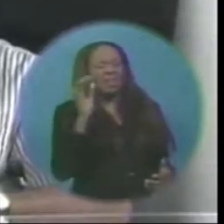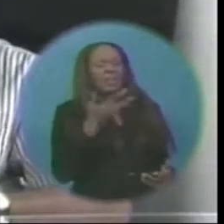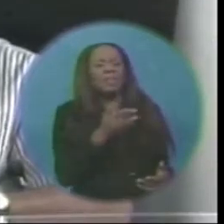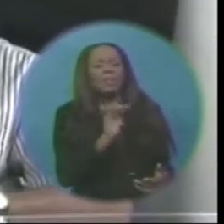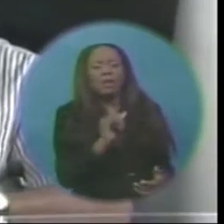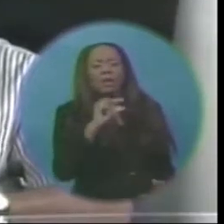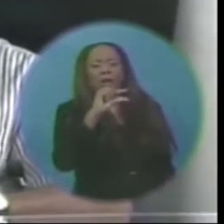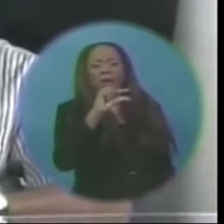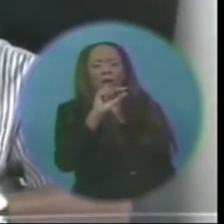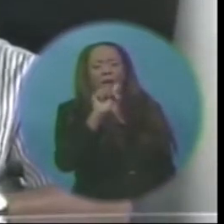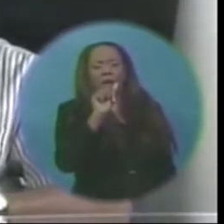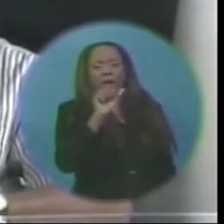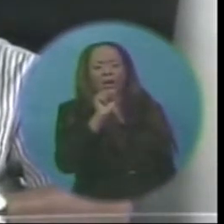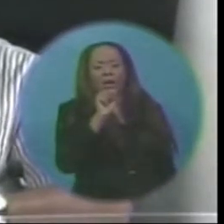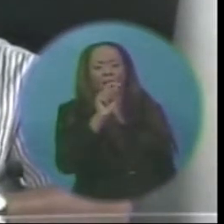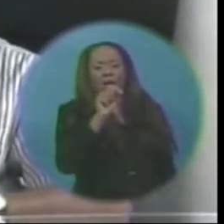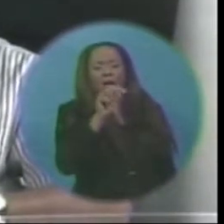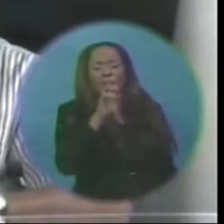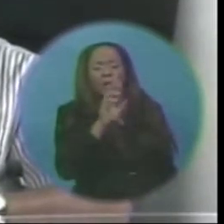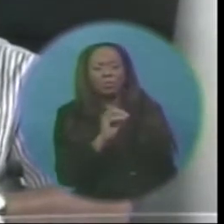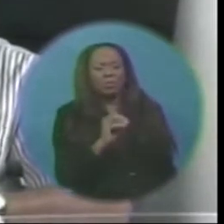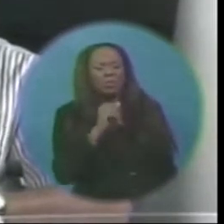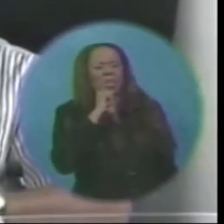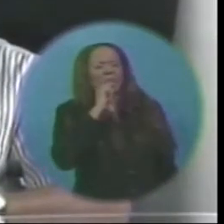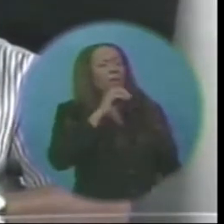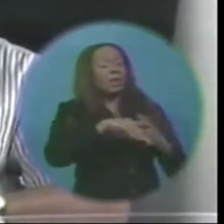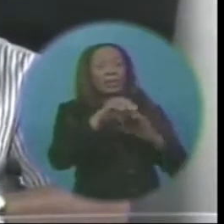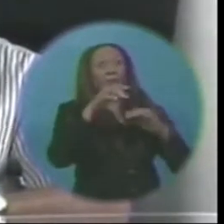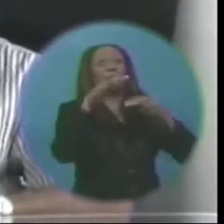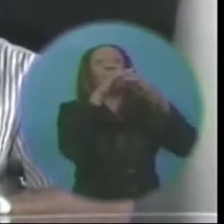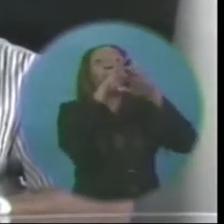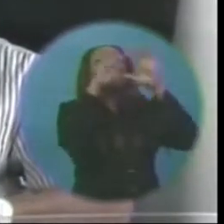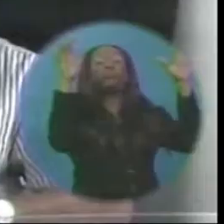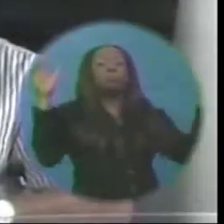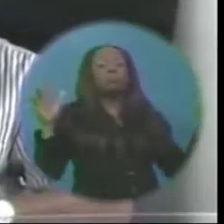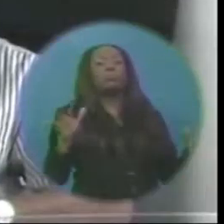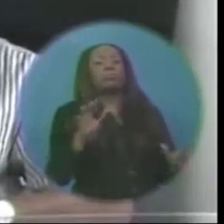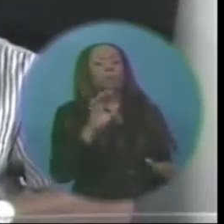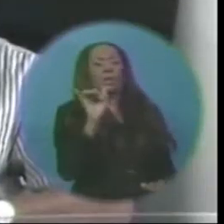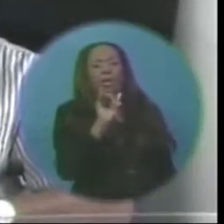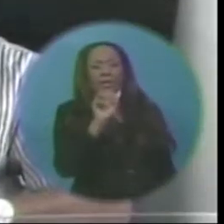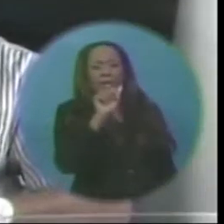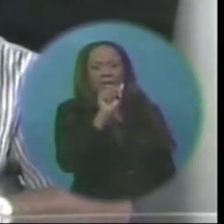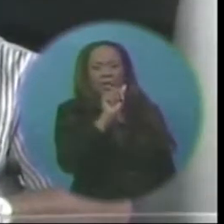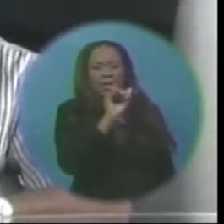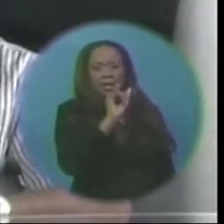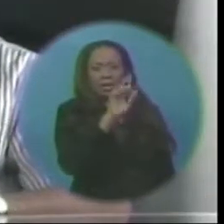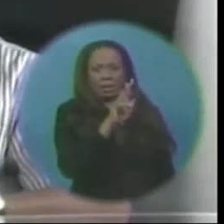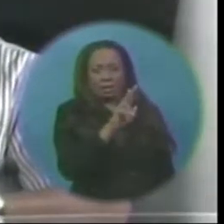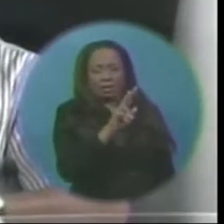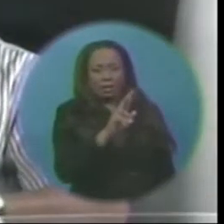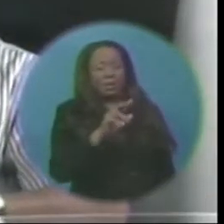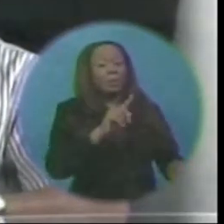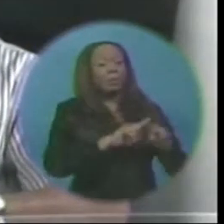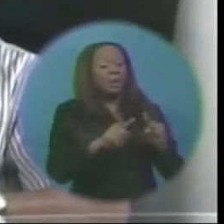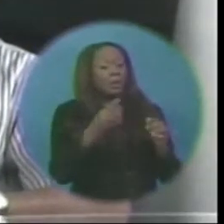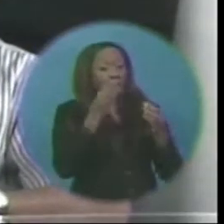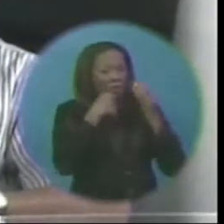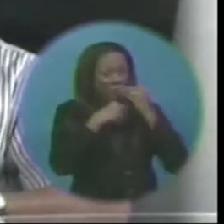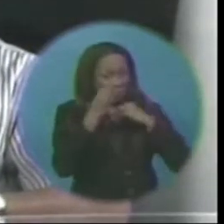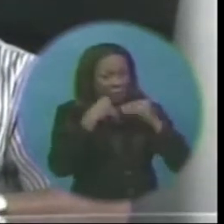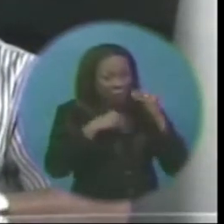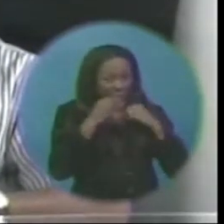not transmitted usually as an airborne disease. So I think that it's contamination of the food supply